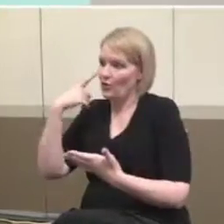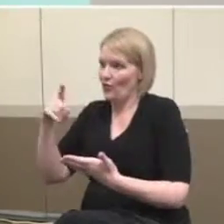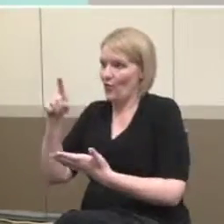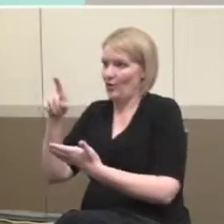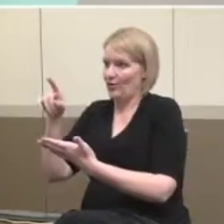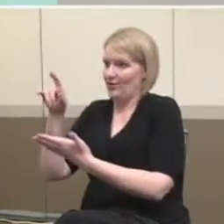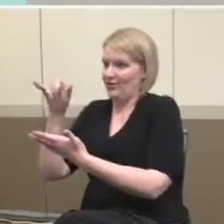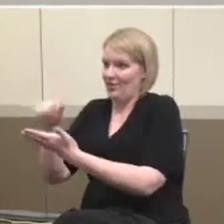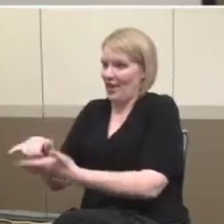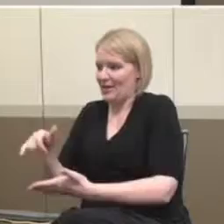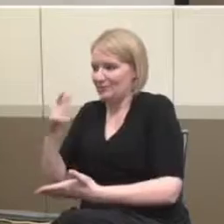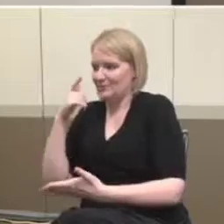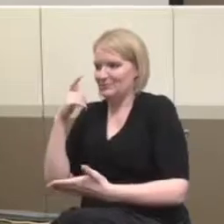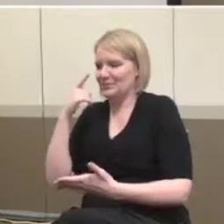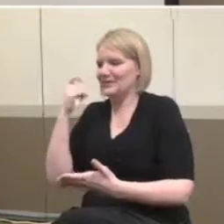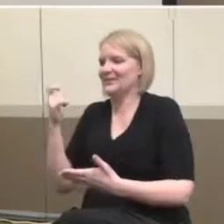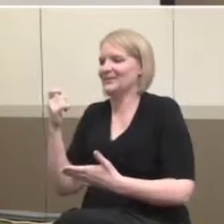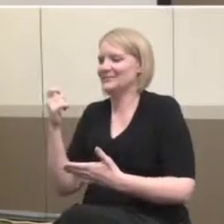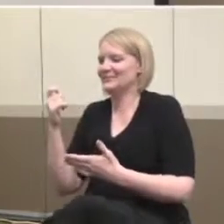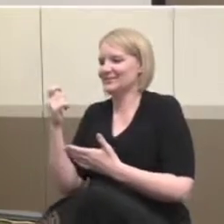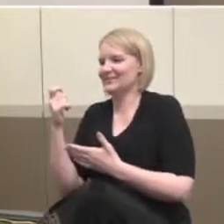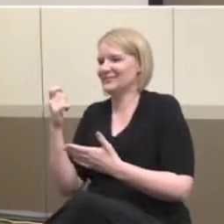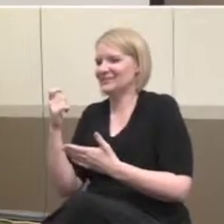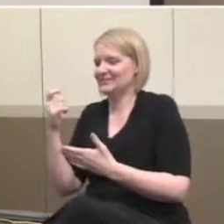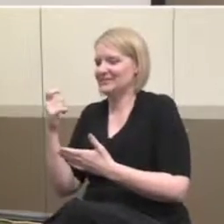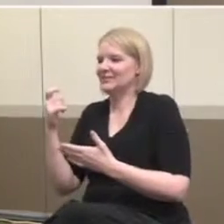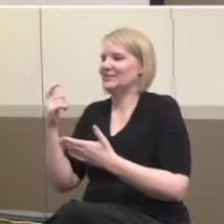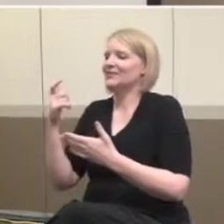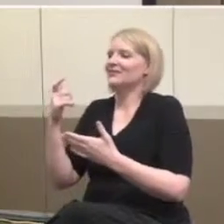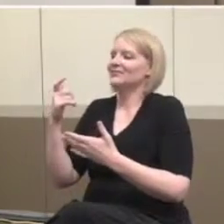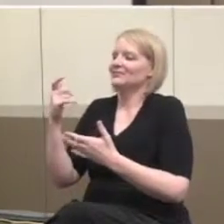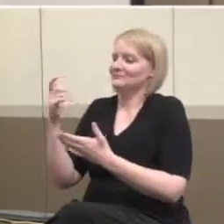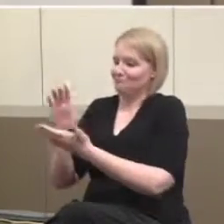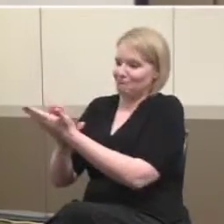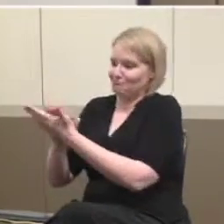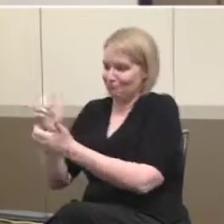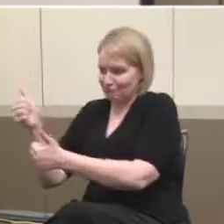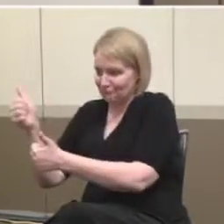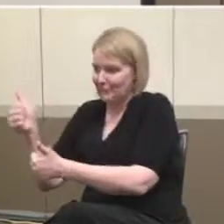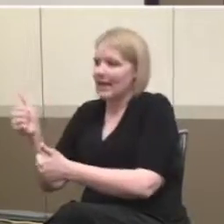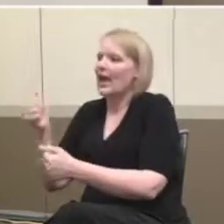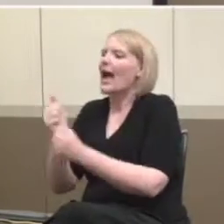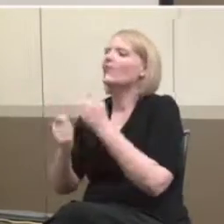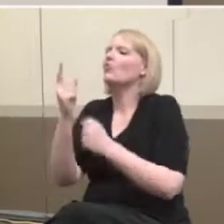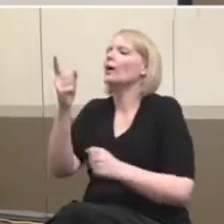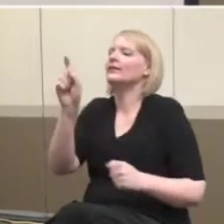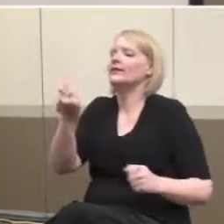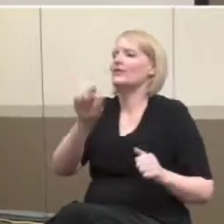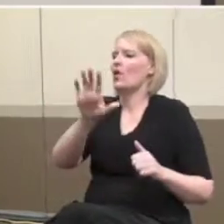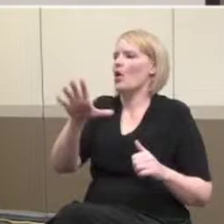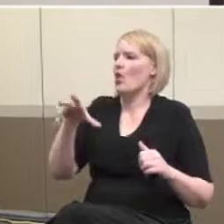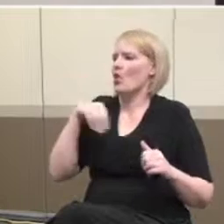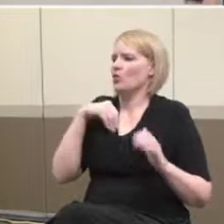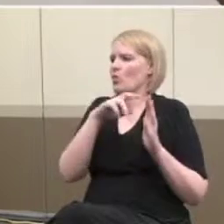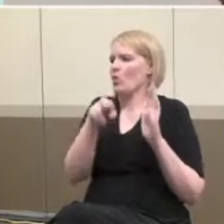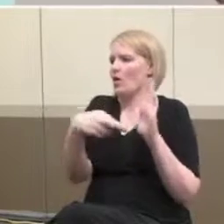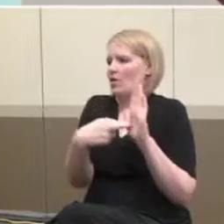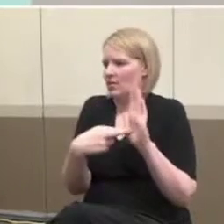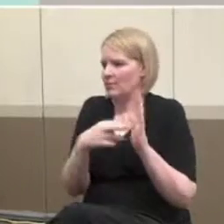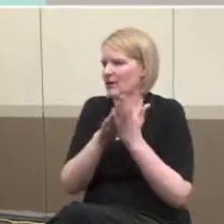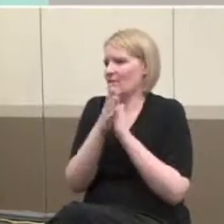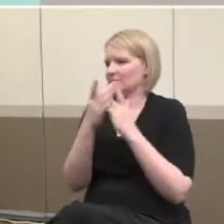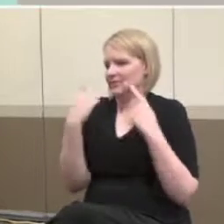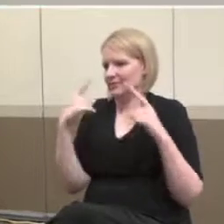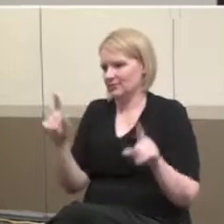because that one is the one who keeps the steady beat. So just making sure that everyone has a place to kind of fit in and